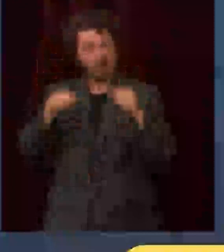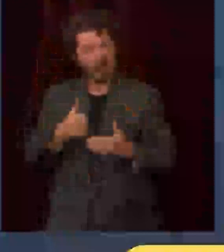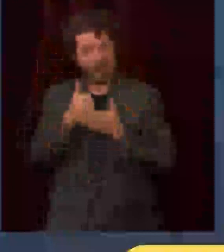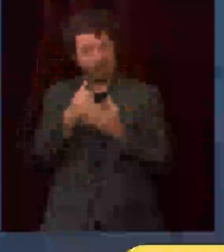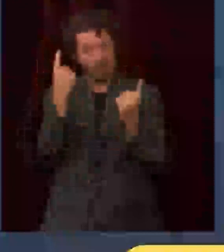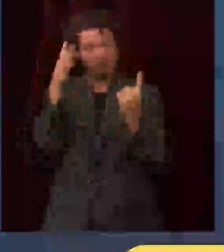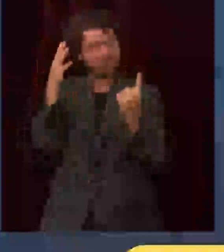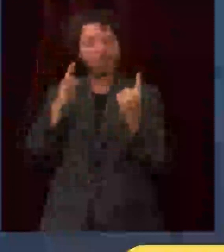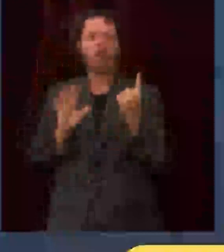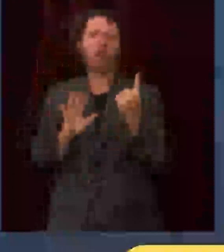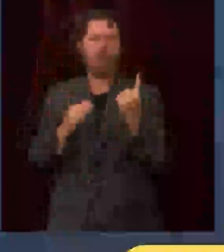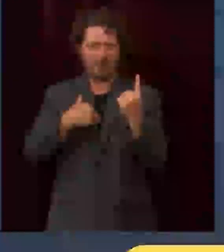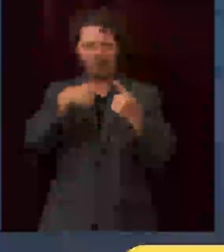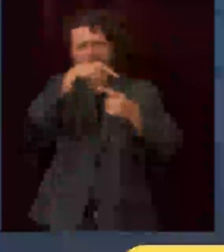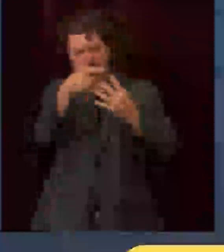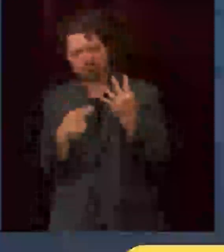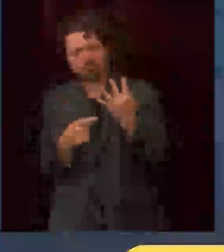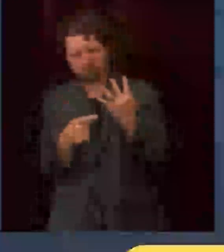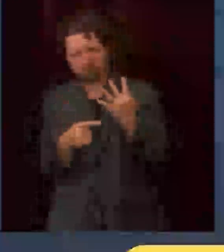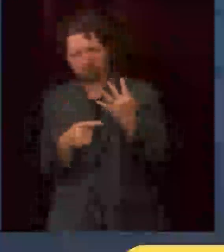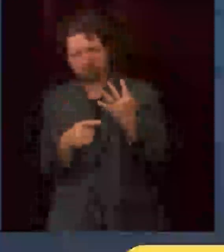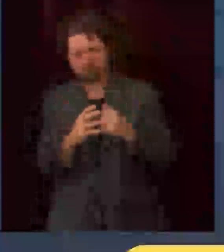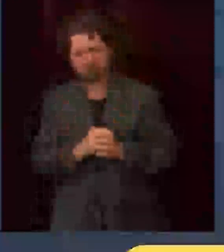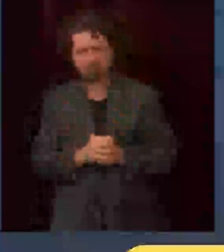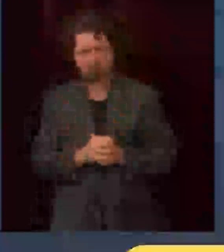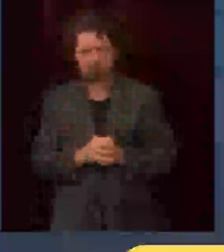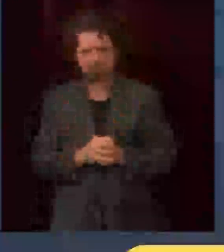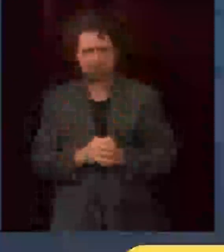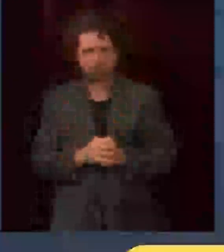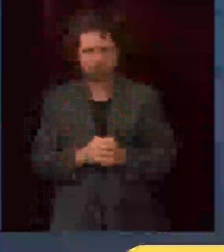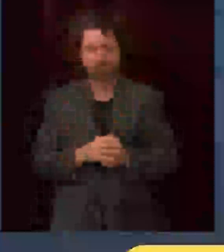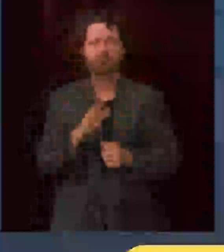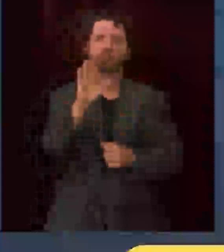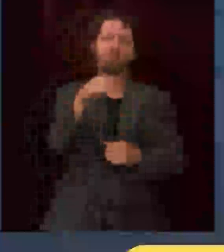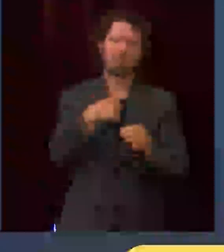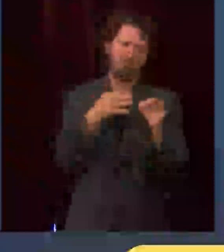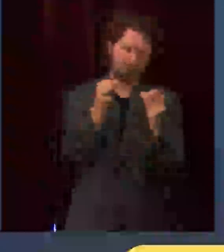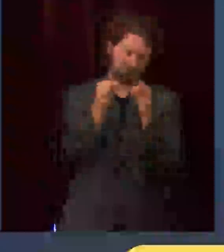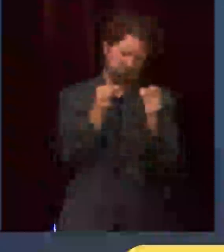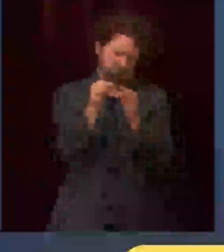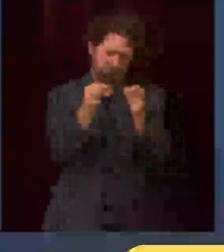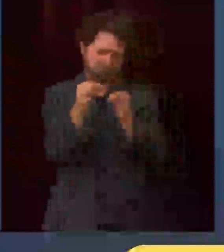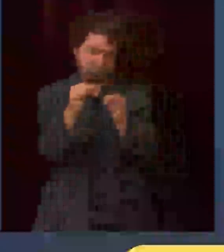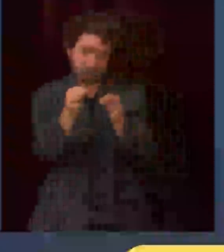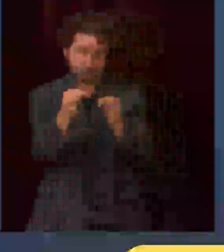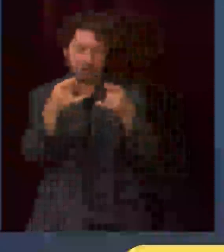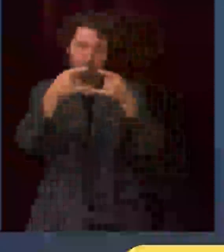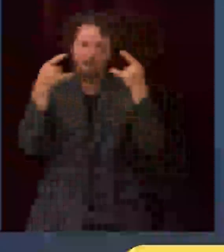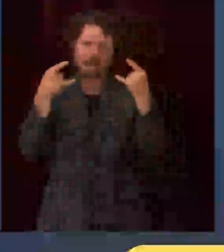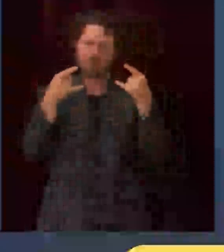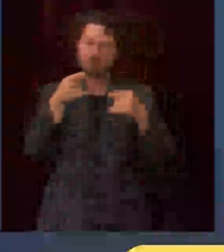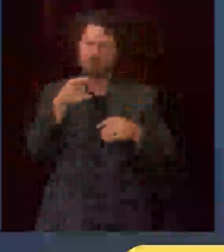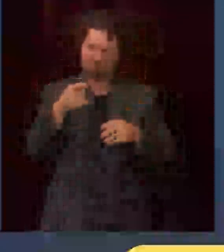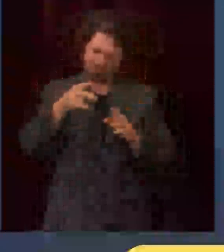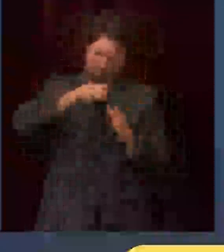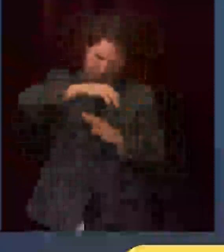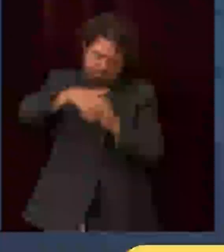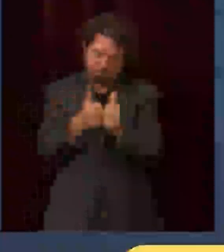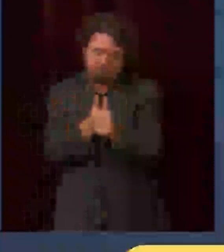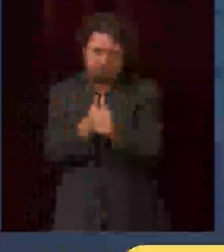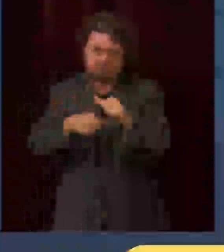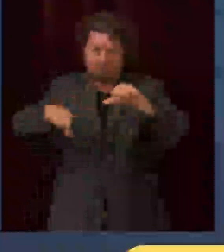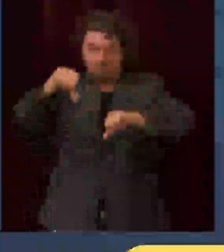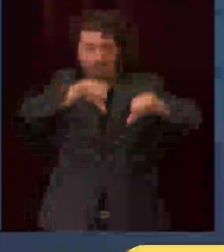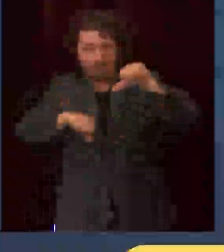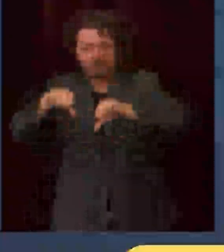of this is that we have learned that a lot of people have minimal symptoms and are infected and